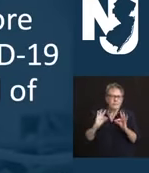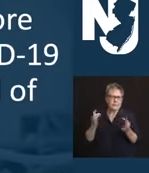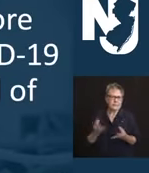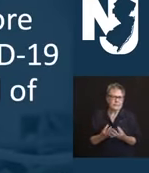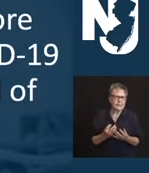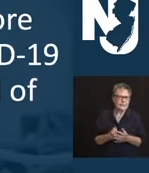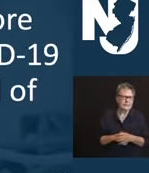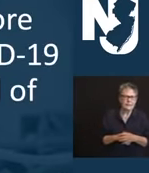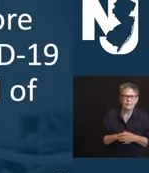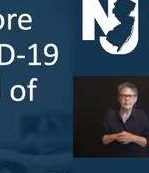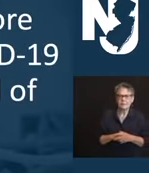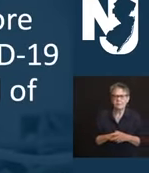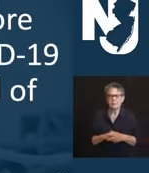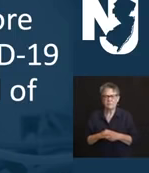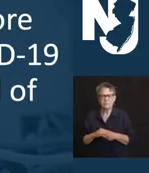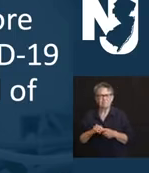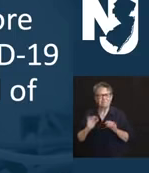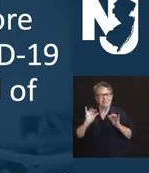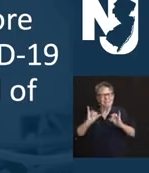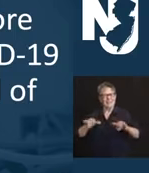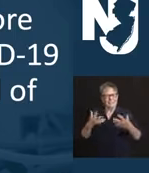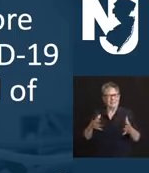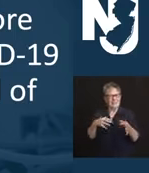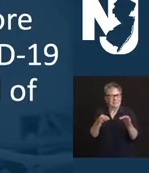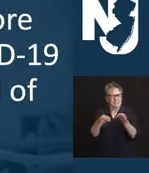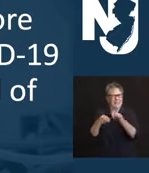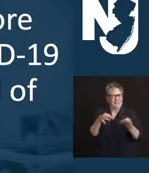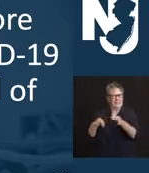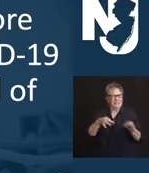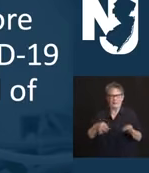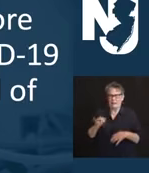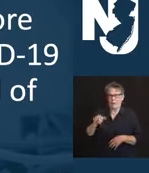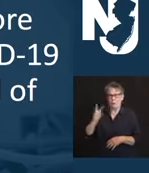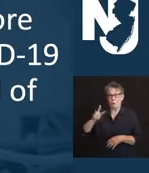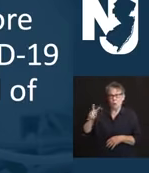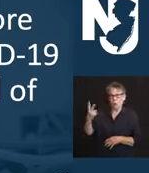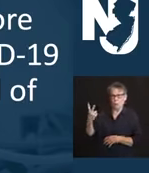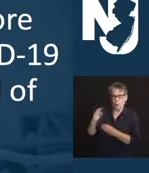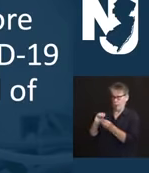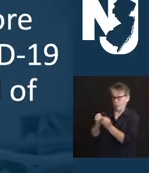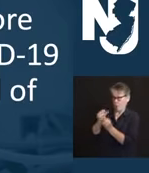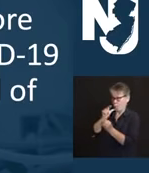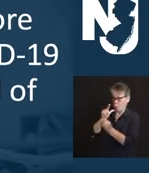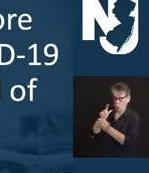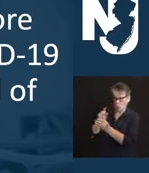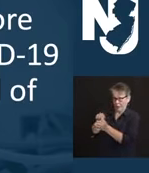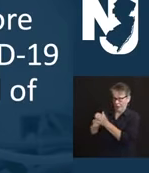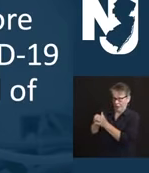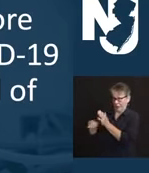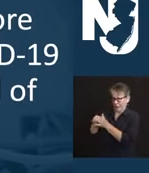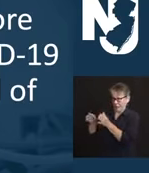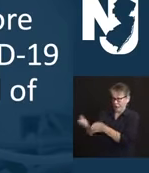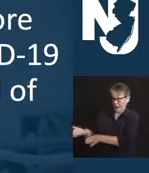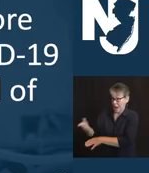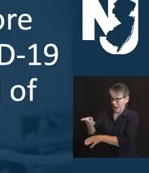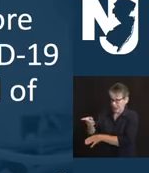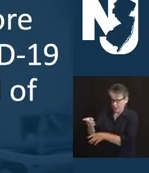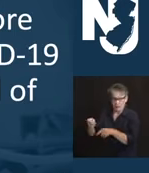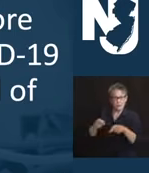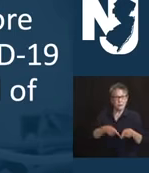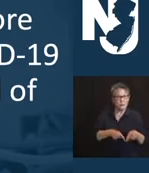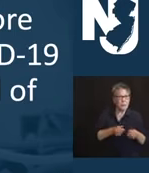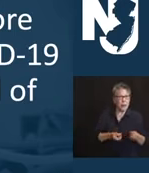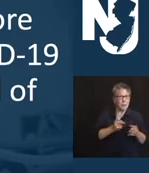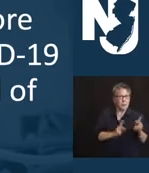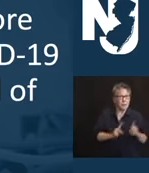COVID-19 than we did across all of World War II. We have lost New Jerseyans in every county, just as